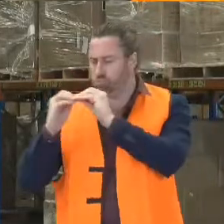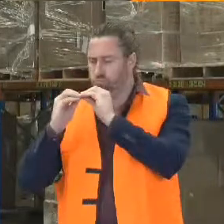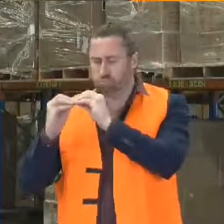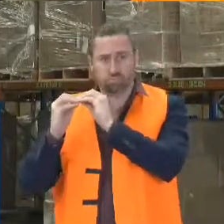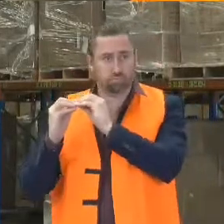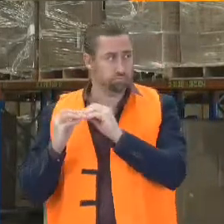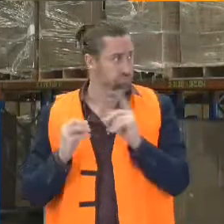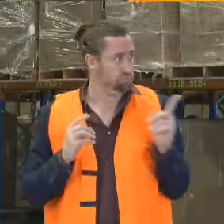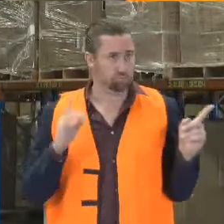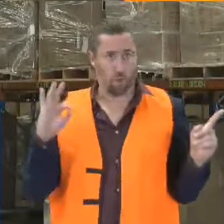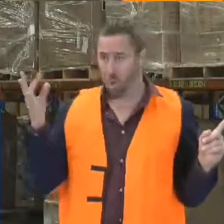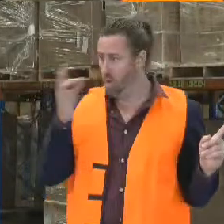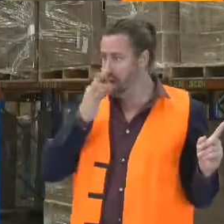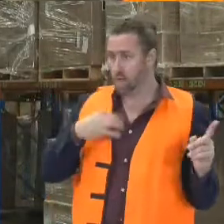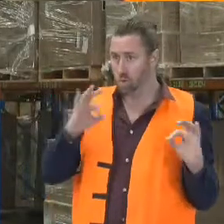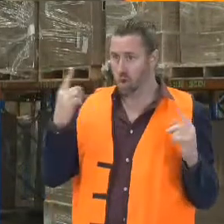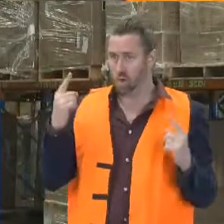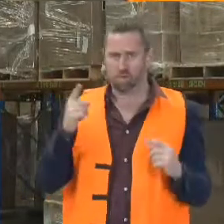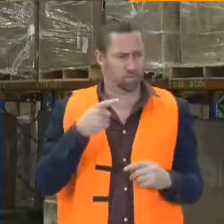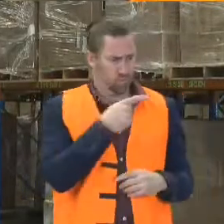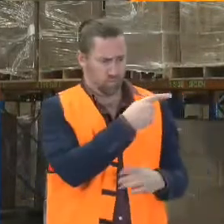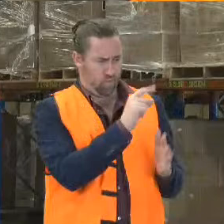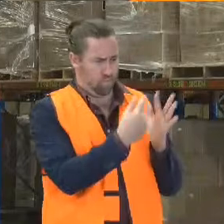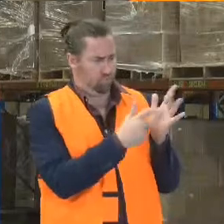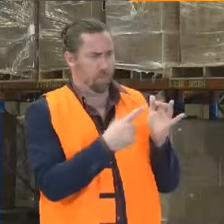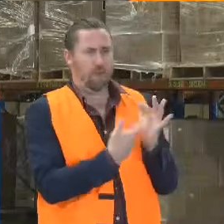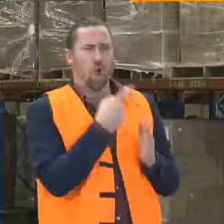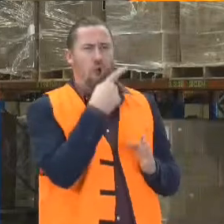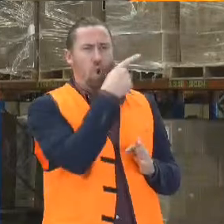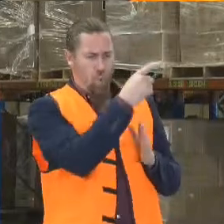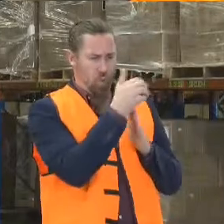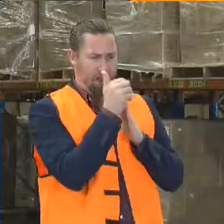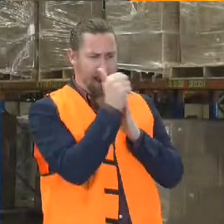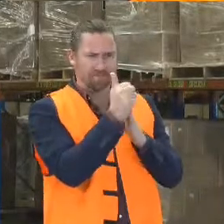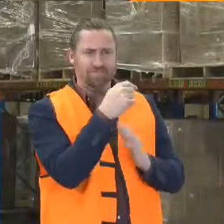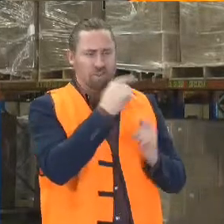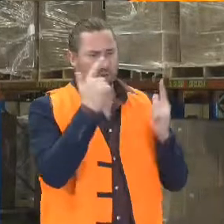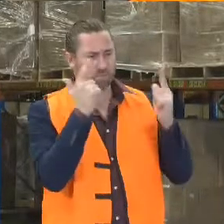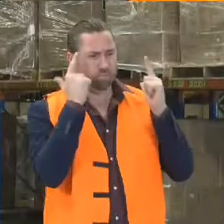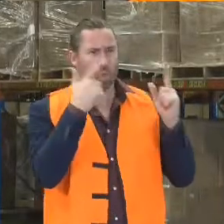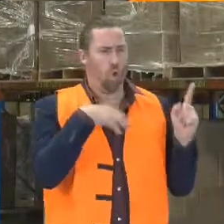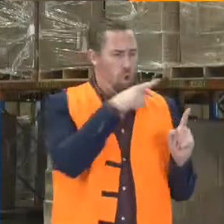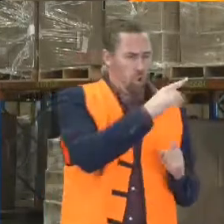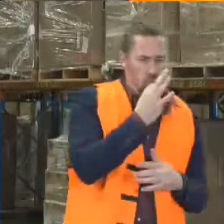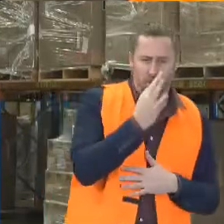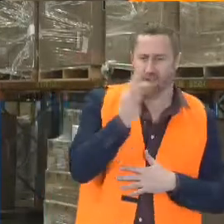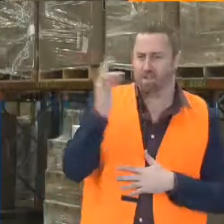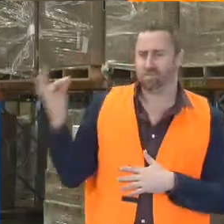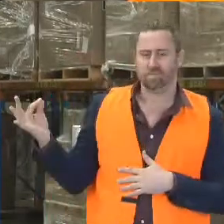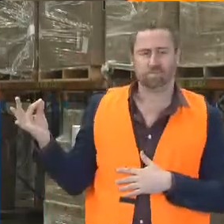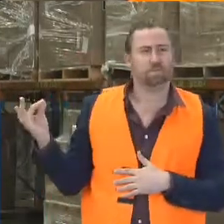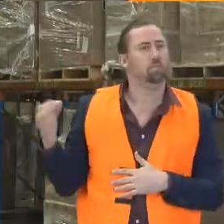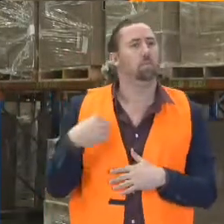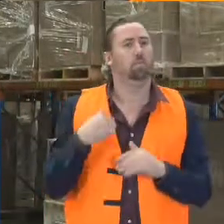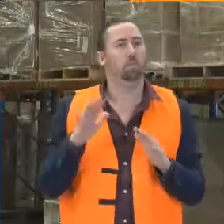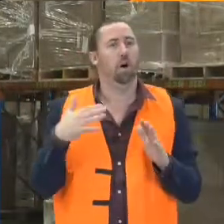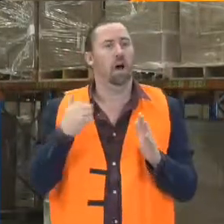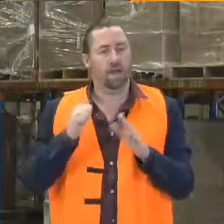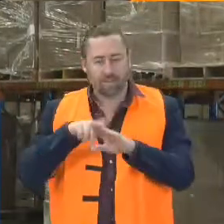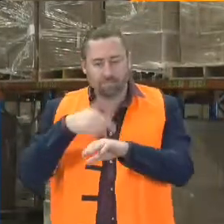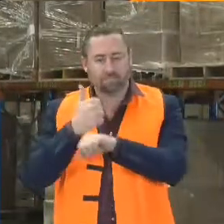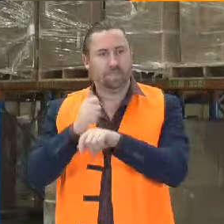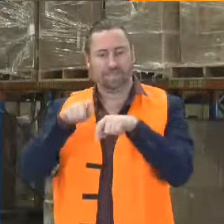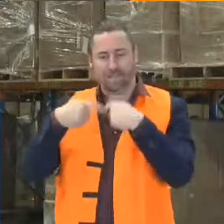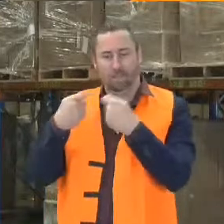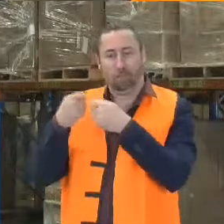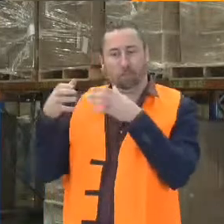been no request. There's been no request from them. But you're the leader. Why Yeah. can't you reach out to the opposition? Sorry, we have a task force that is set up, that